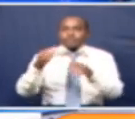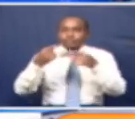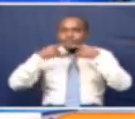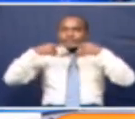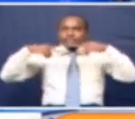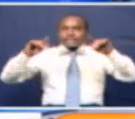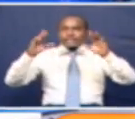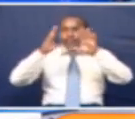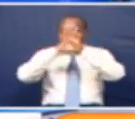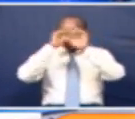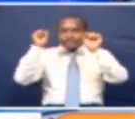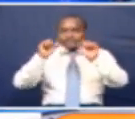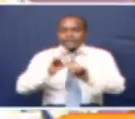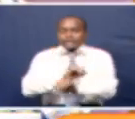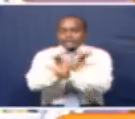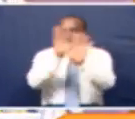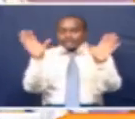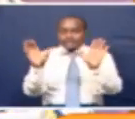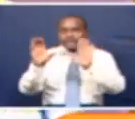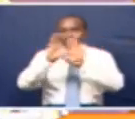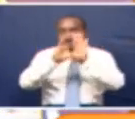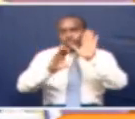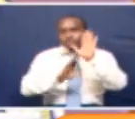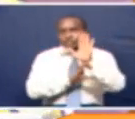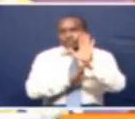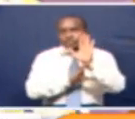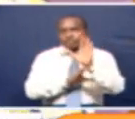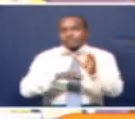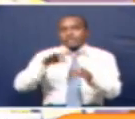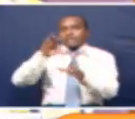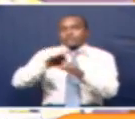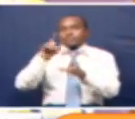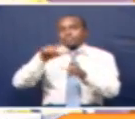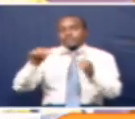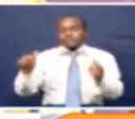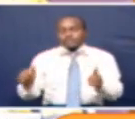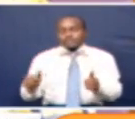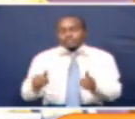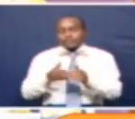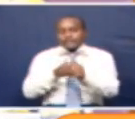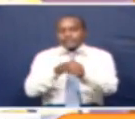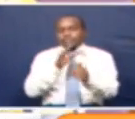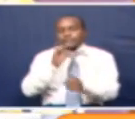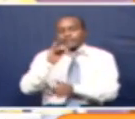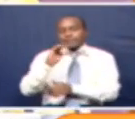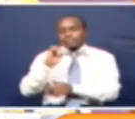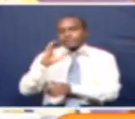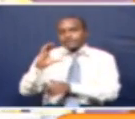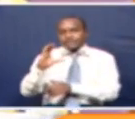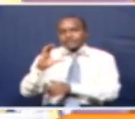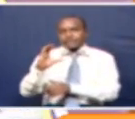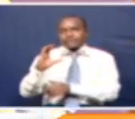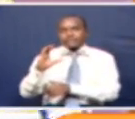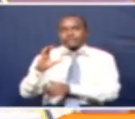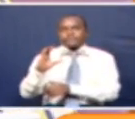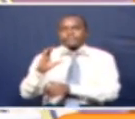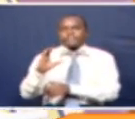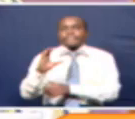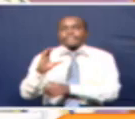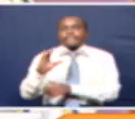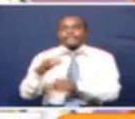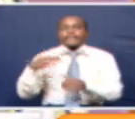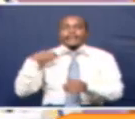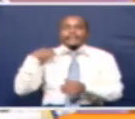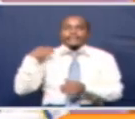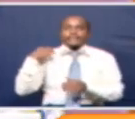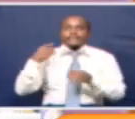president is well documented in the constitution. An election must be conducted by the electoral body, that's IEBC. A candidate